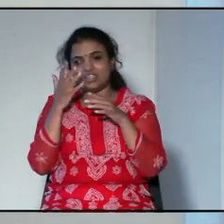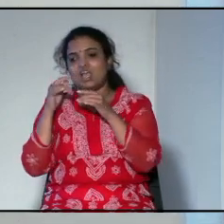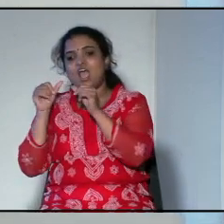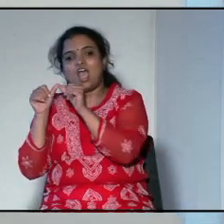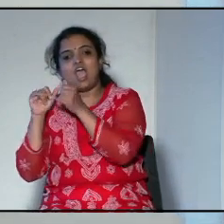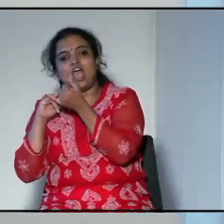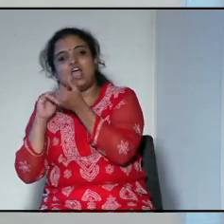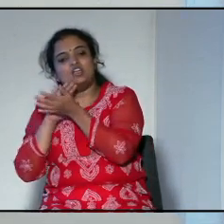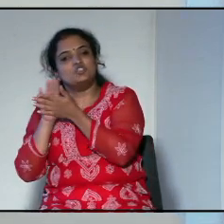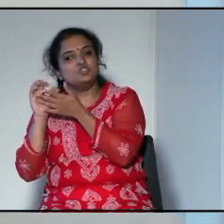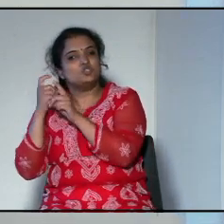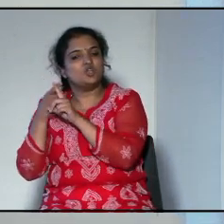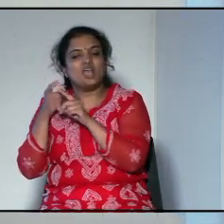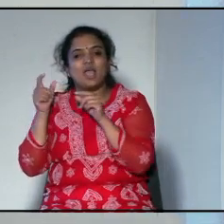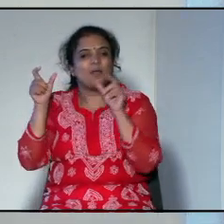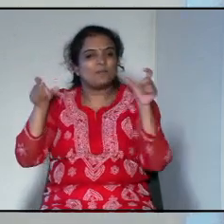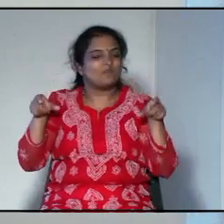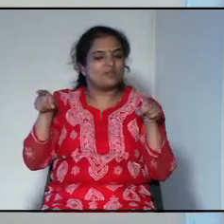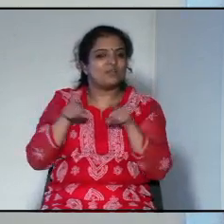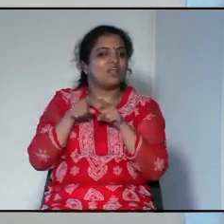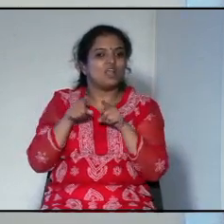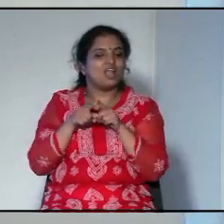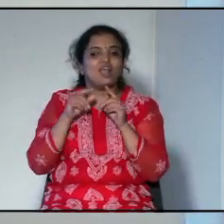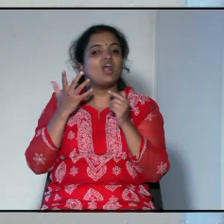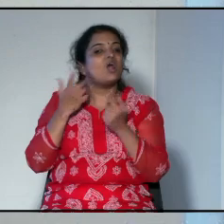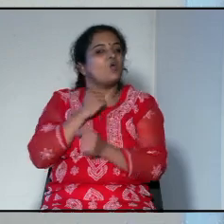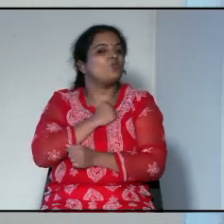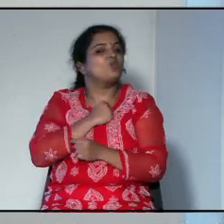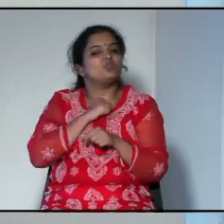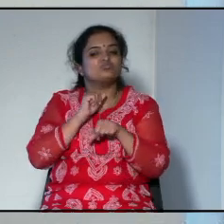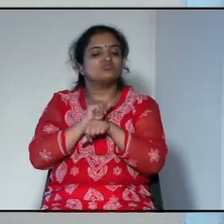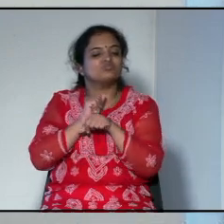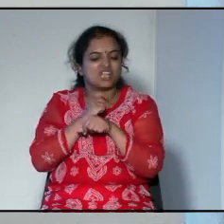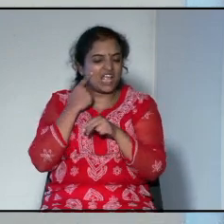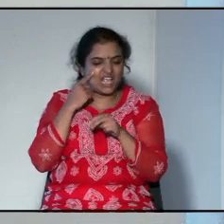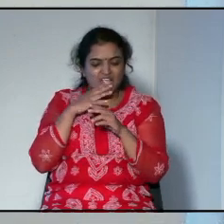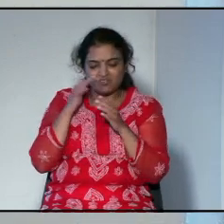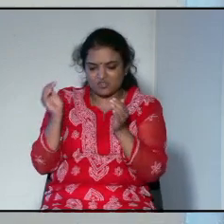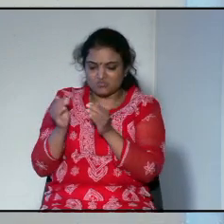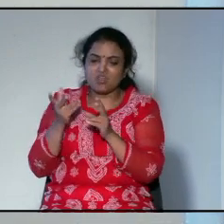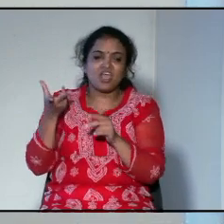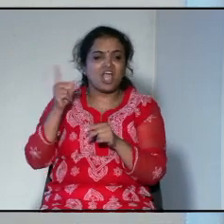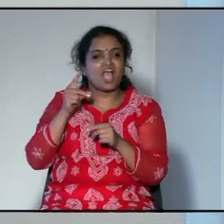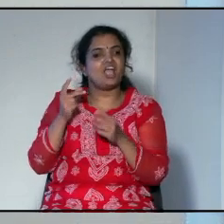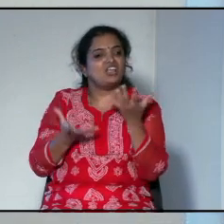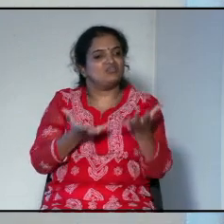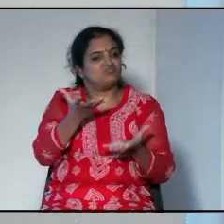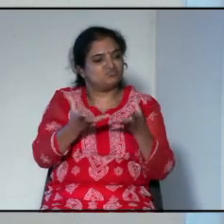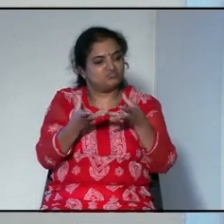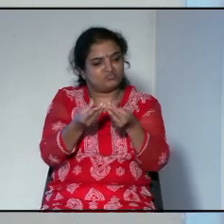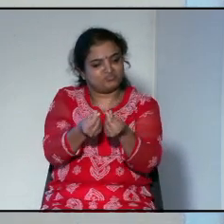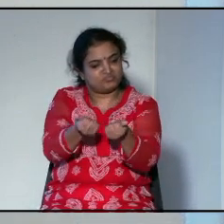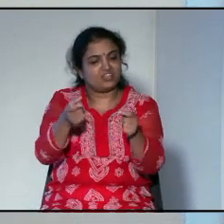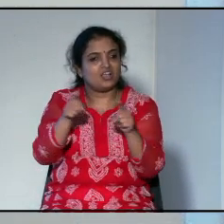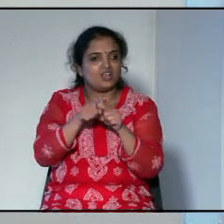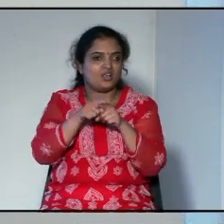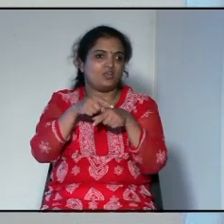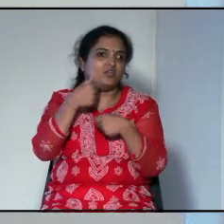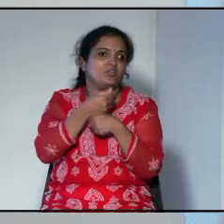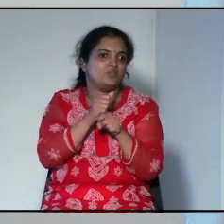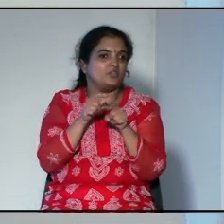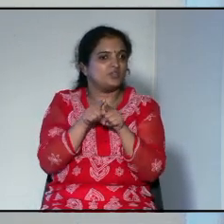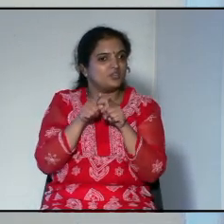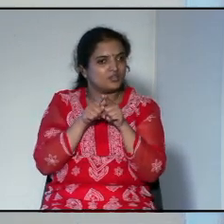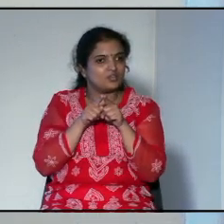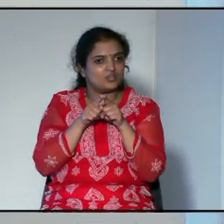think because none of these are commissioned works, these large pieces, it's a huge challenge for her. There is one commissioned work. Which one?